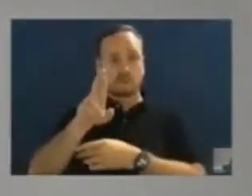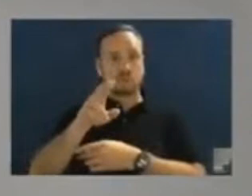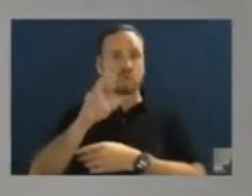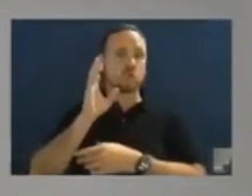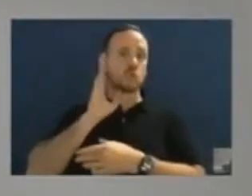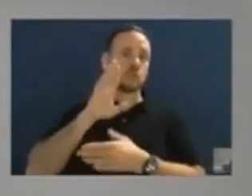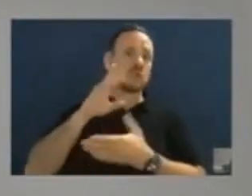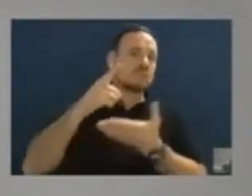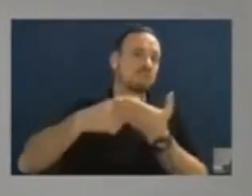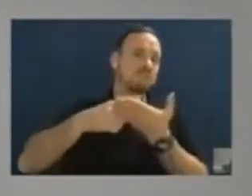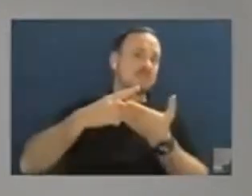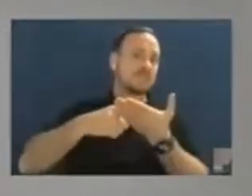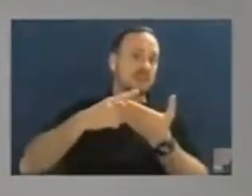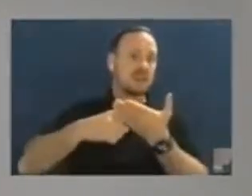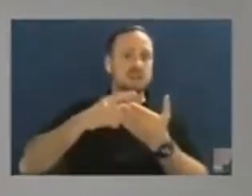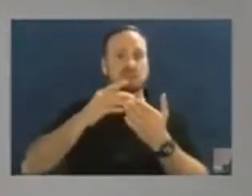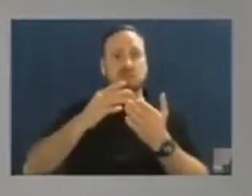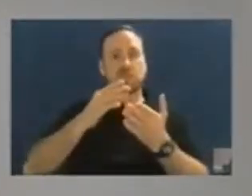experiences during Plan B.